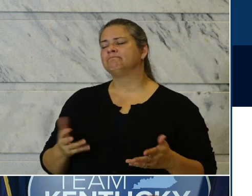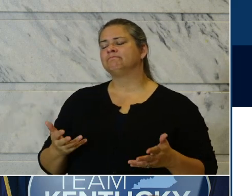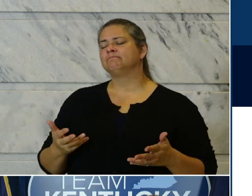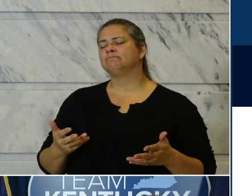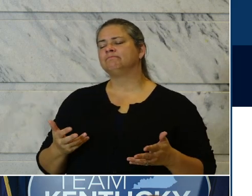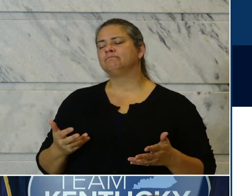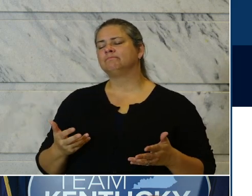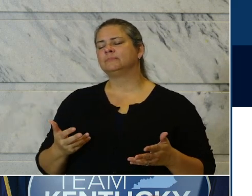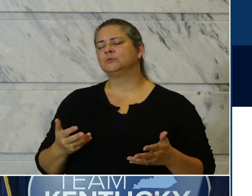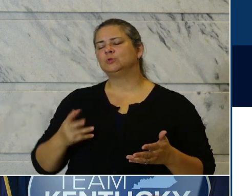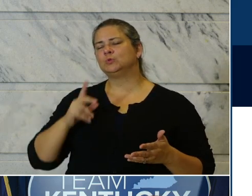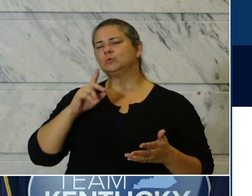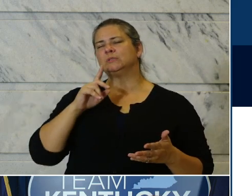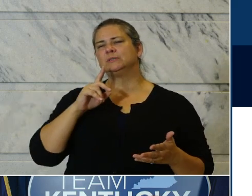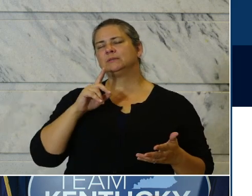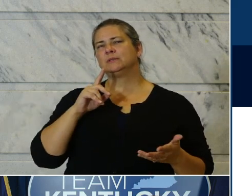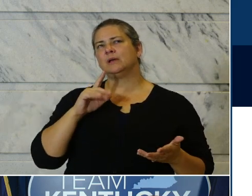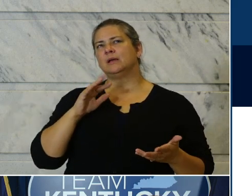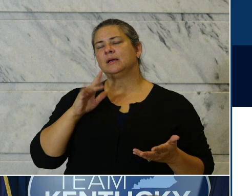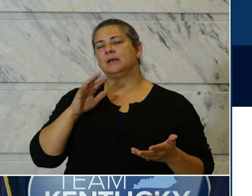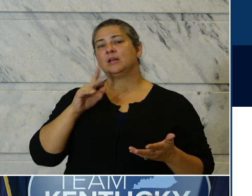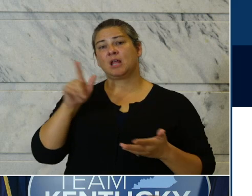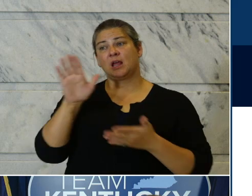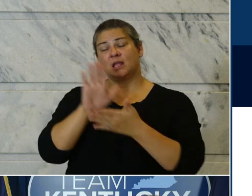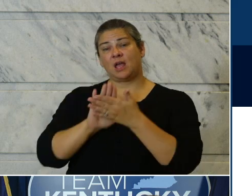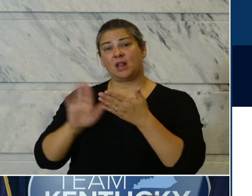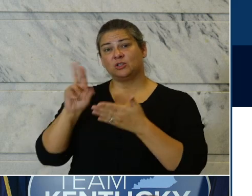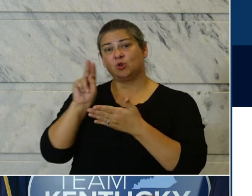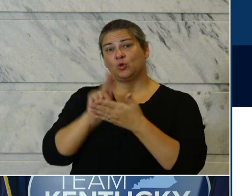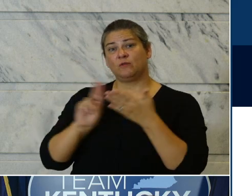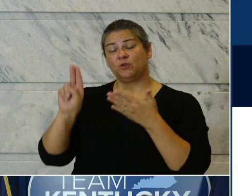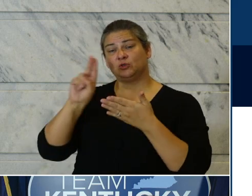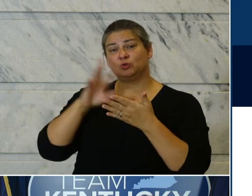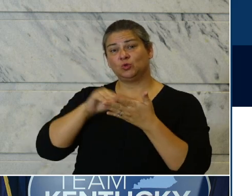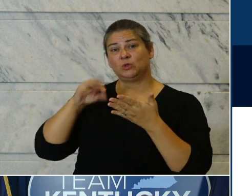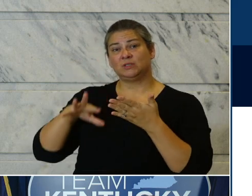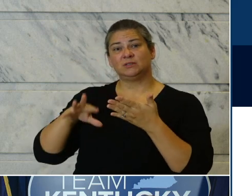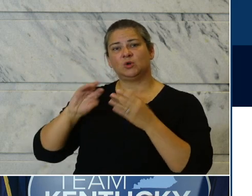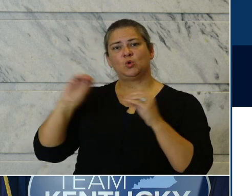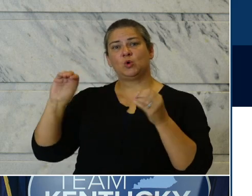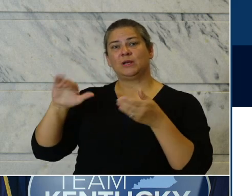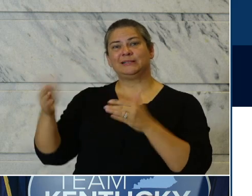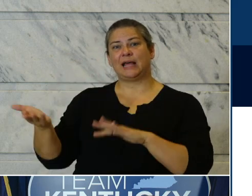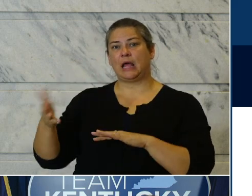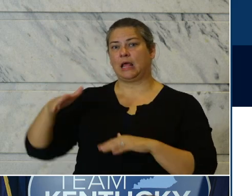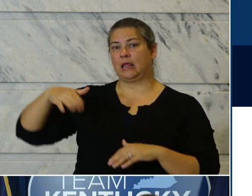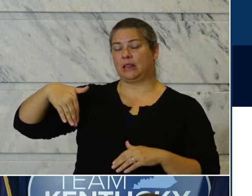it hadn't been deadly to college and university students at the moment, there are